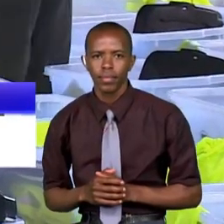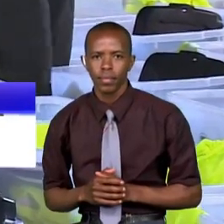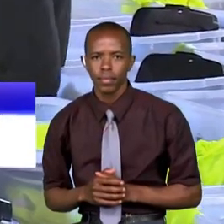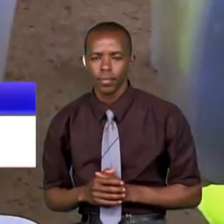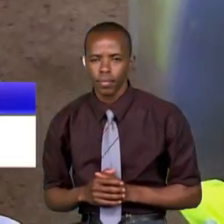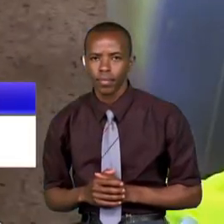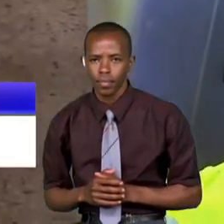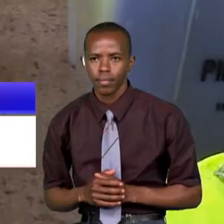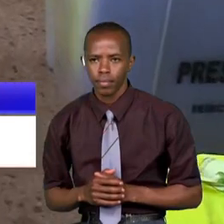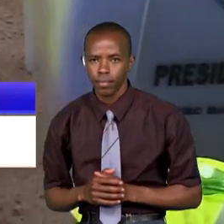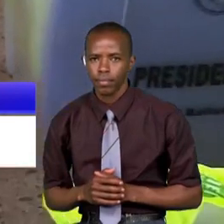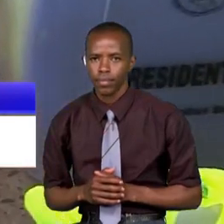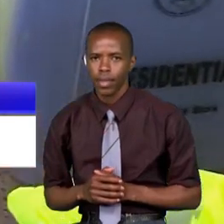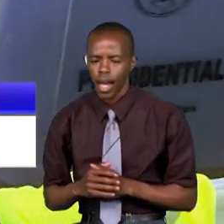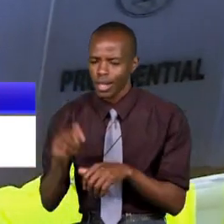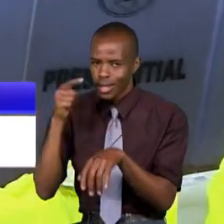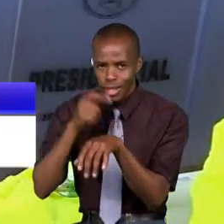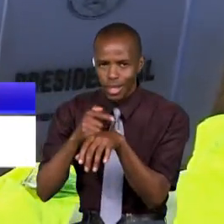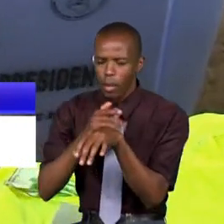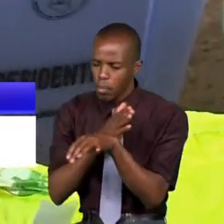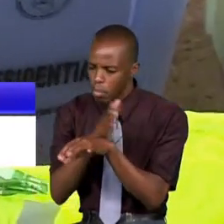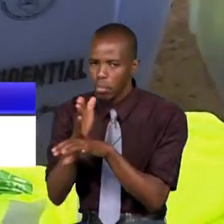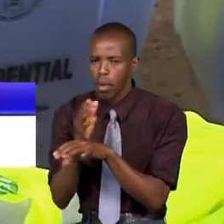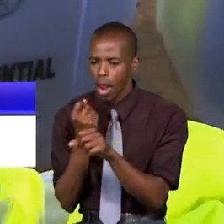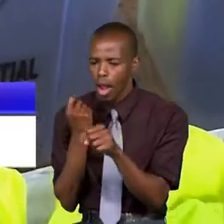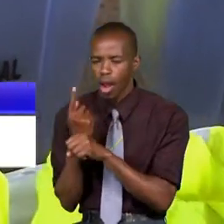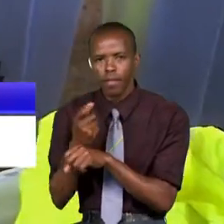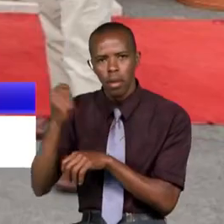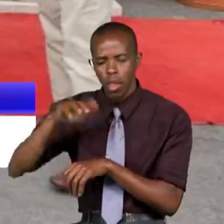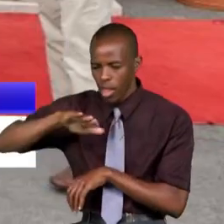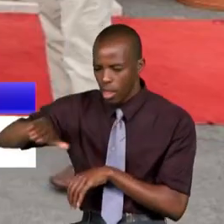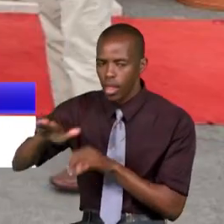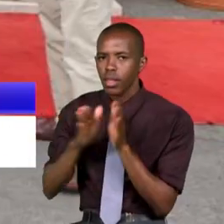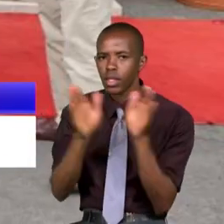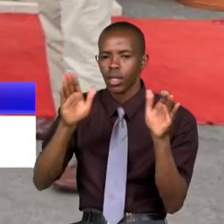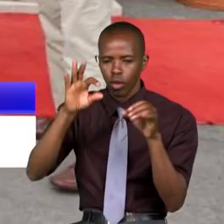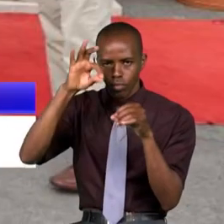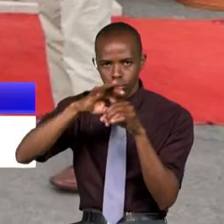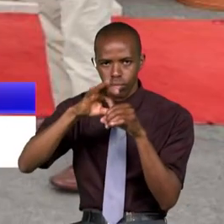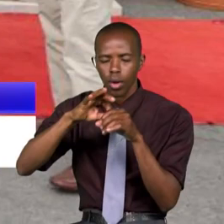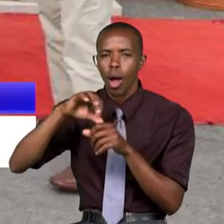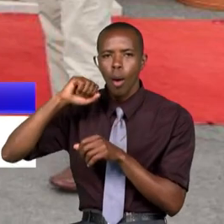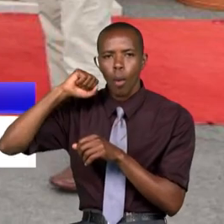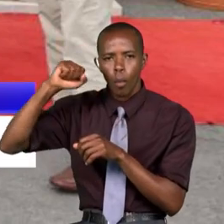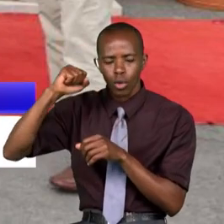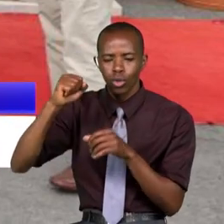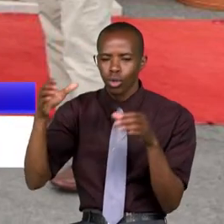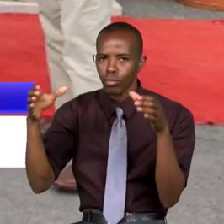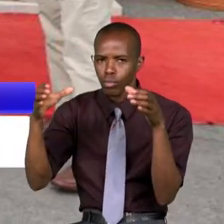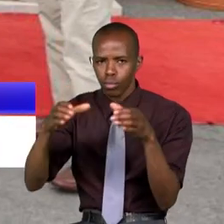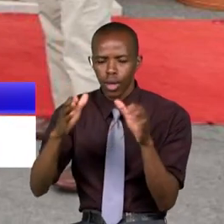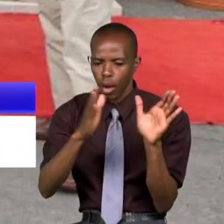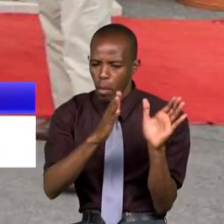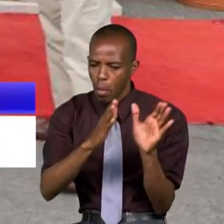In what seems as a rush to beat time 11 months to the next general elections in Kenya, political heavyweights and parties are